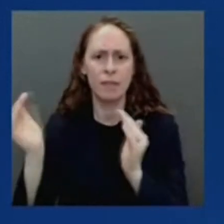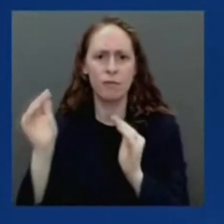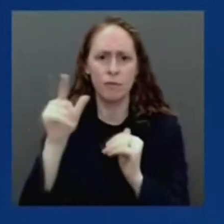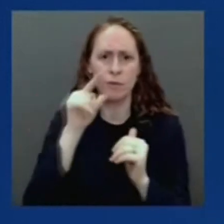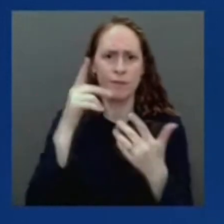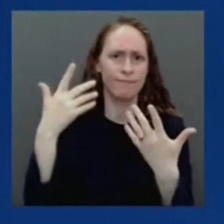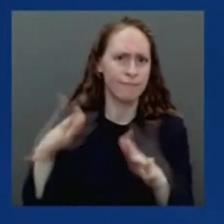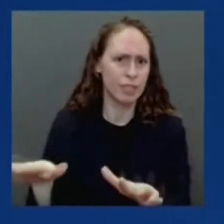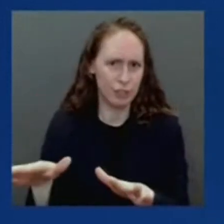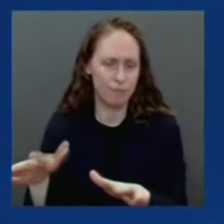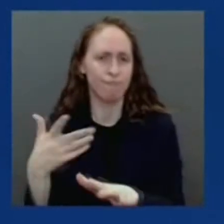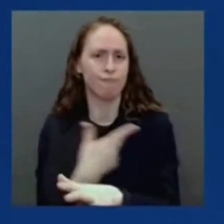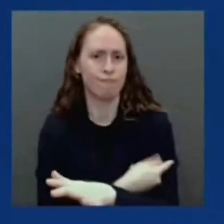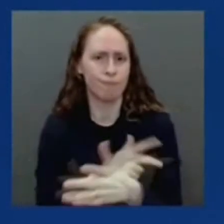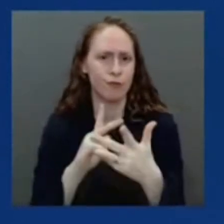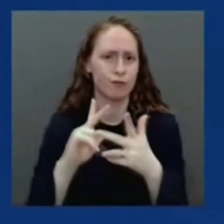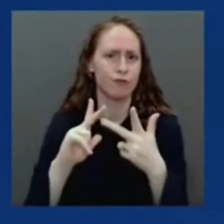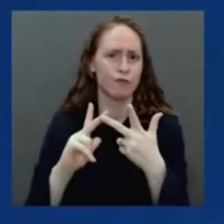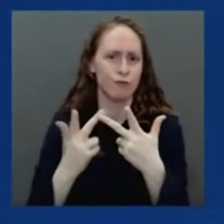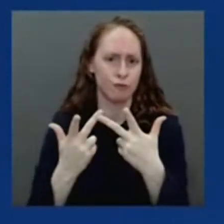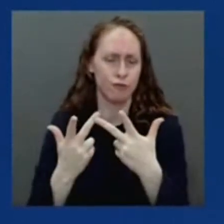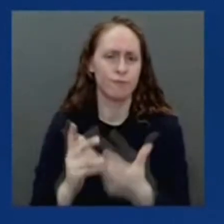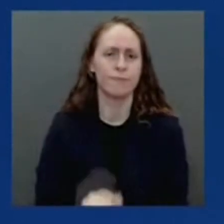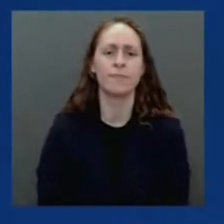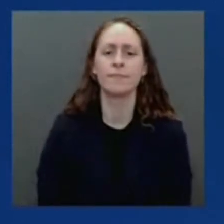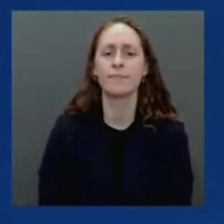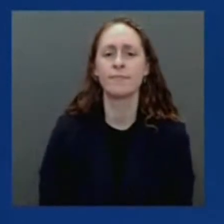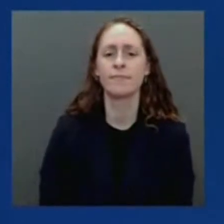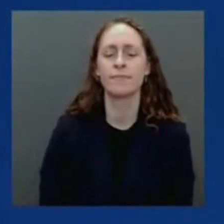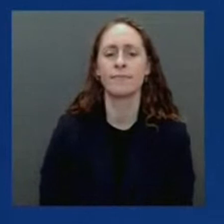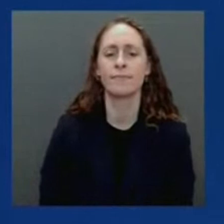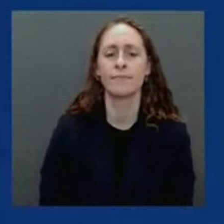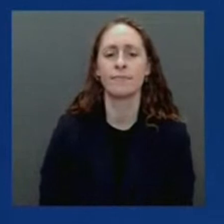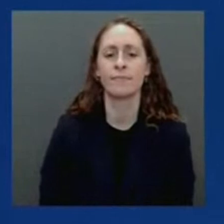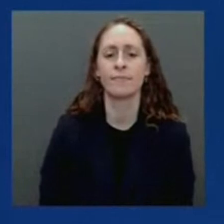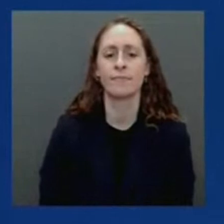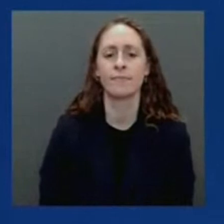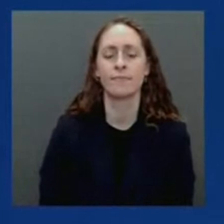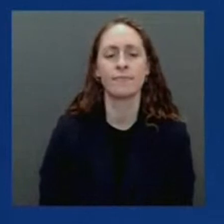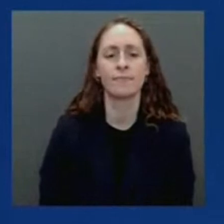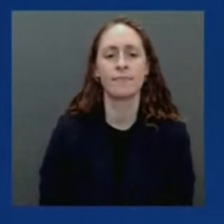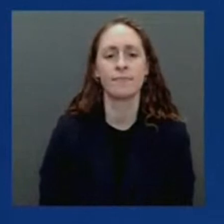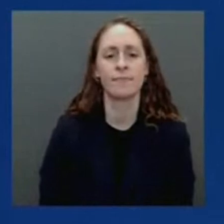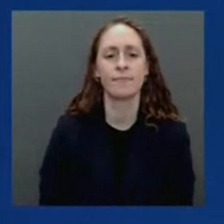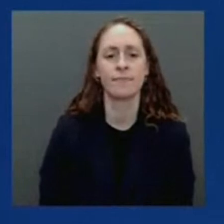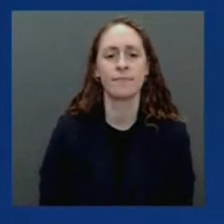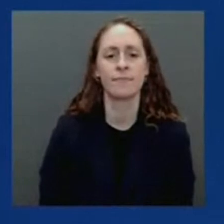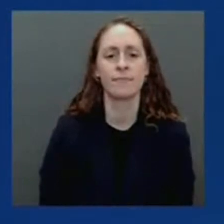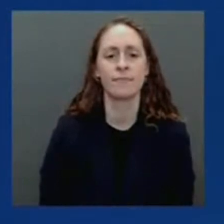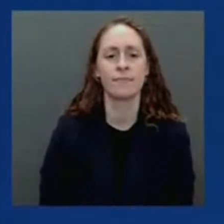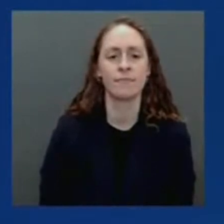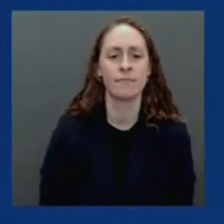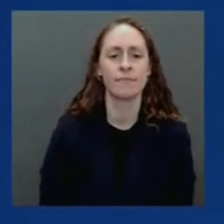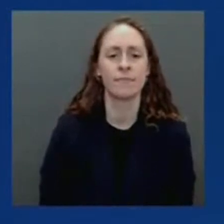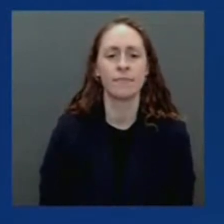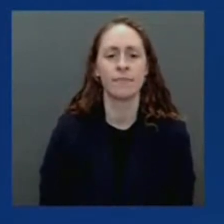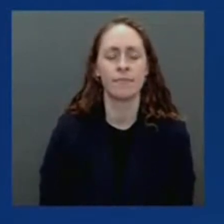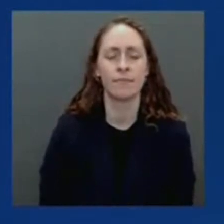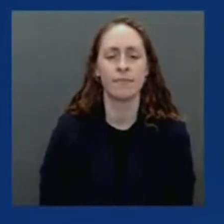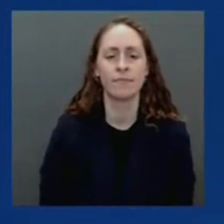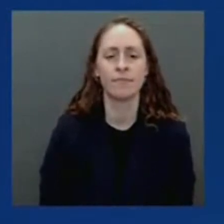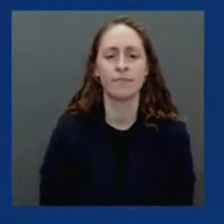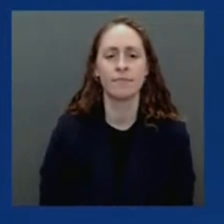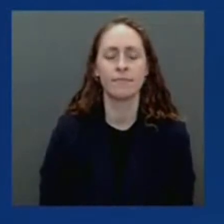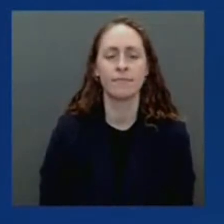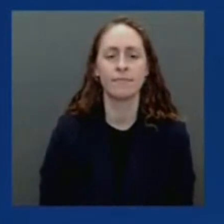who are hospitalized in green. As shown on the slide, only 12% of those aged 65 and over